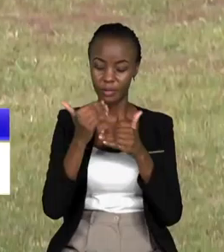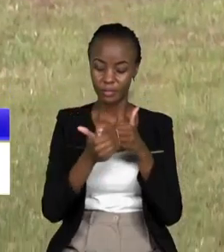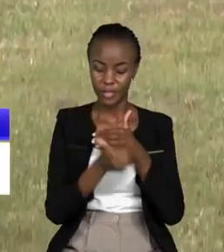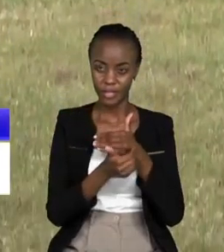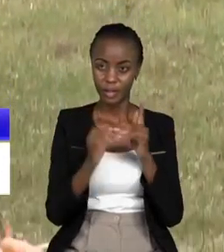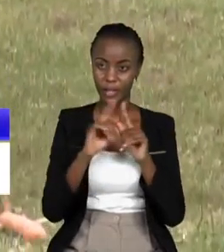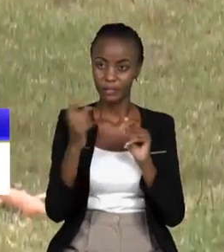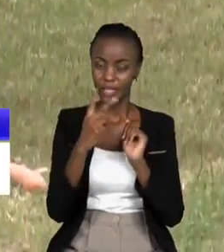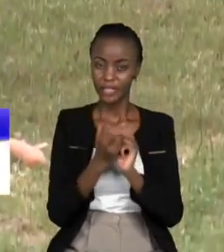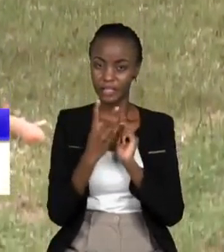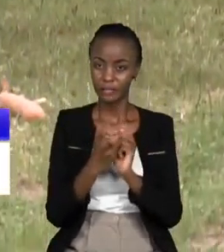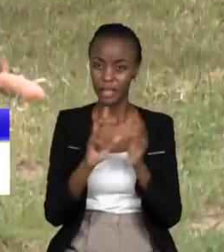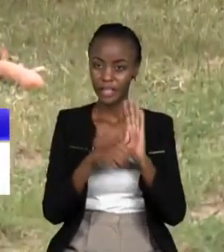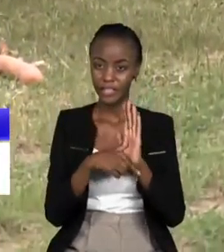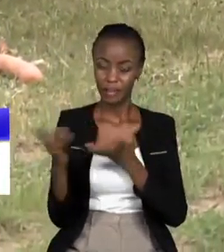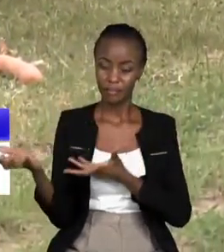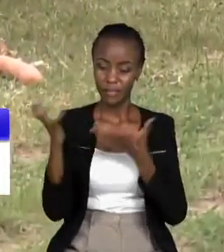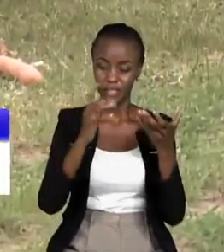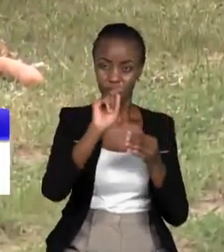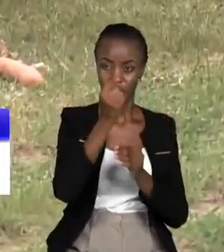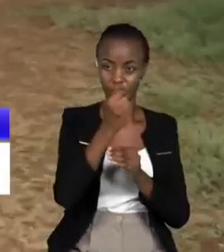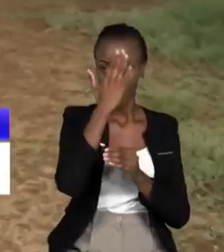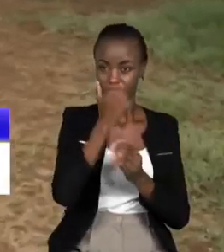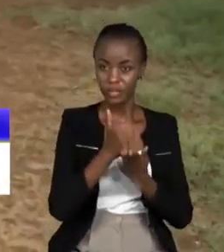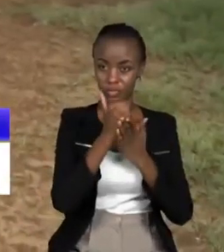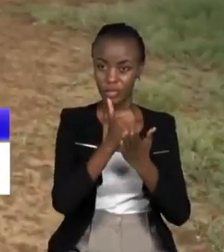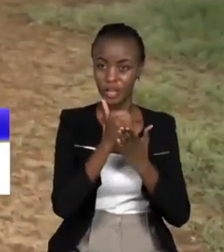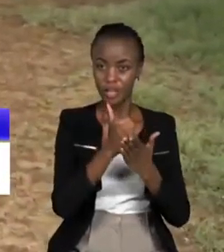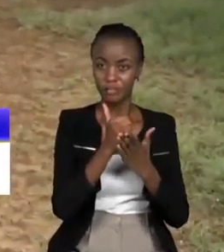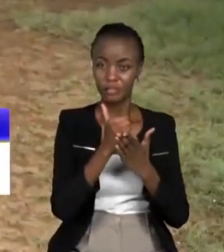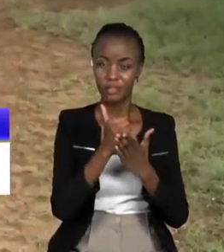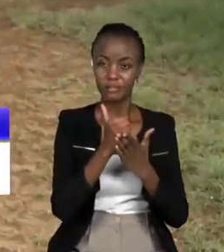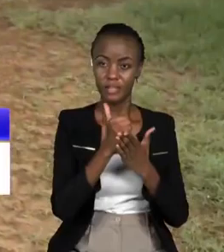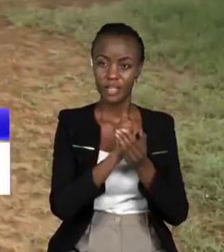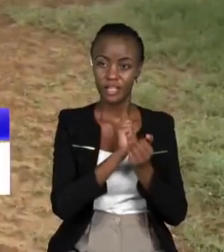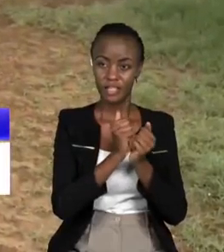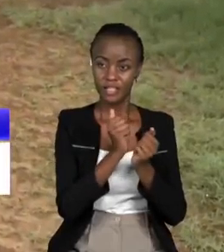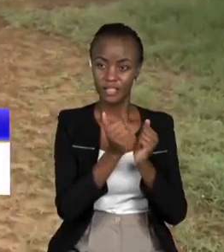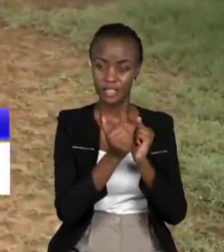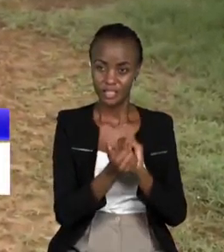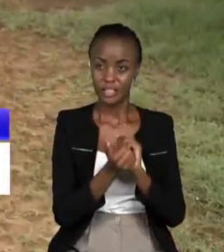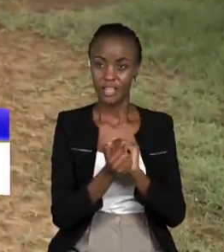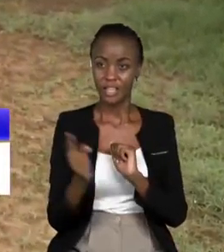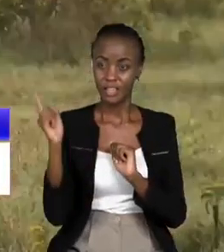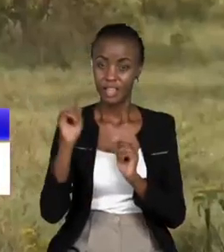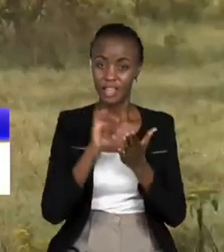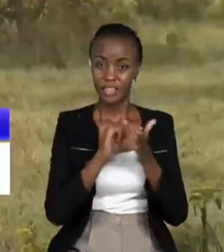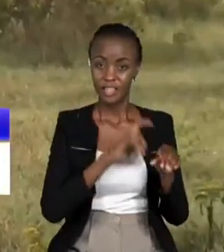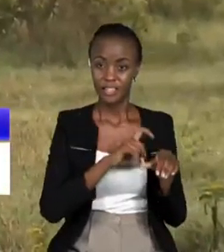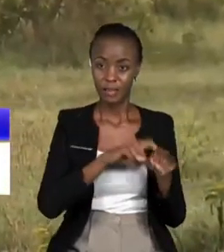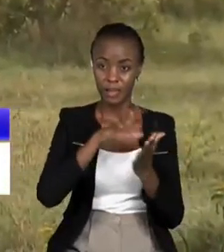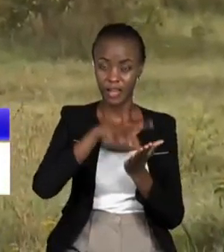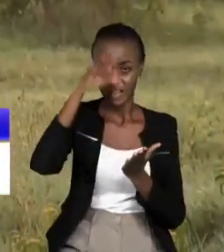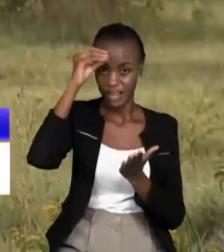December 2019, they were sent to Kenya in order to help them gradually adapt to the wild. At the present, they already learn how